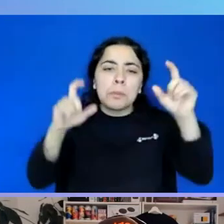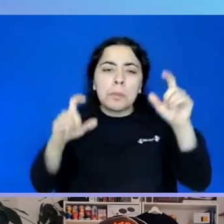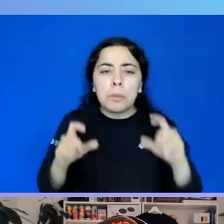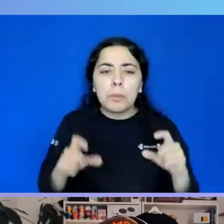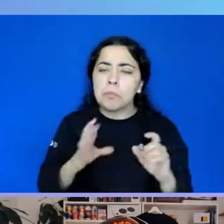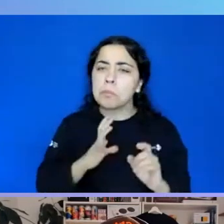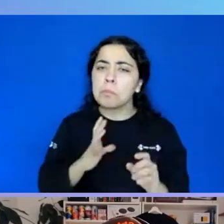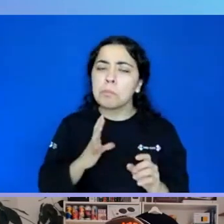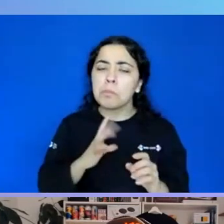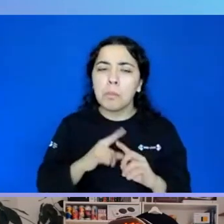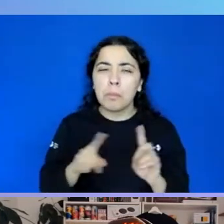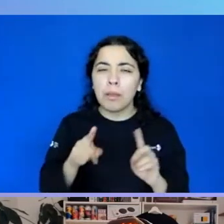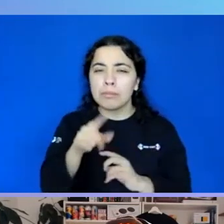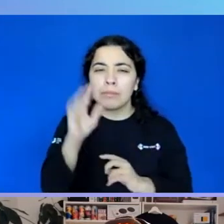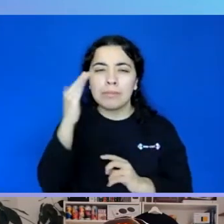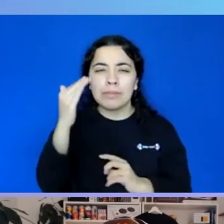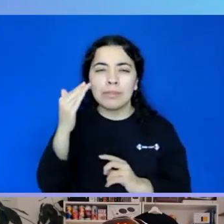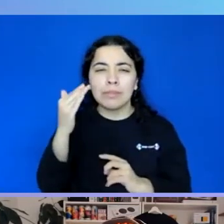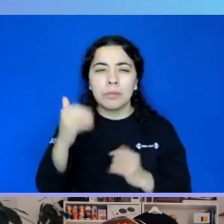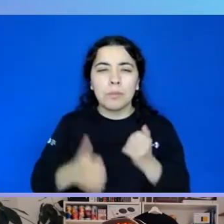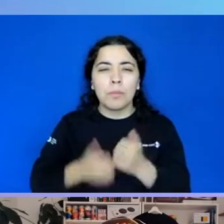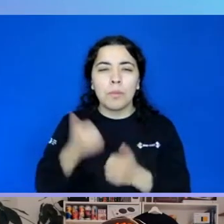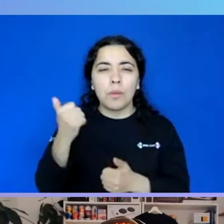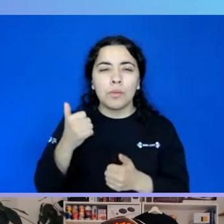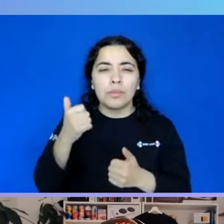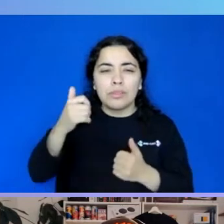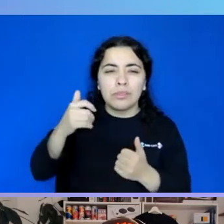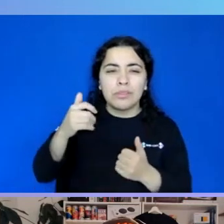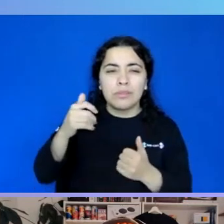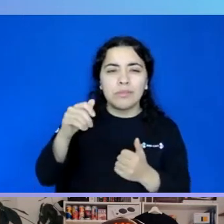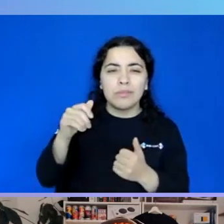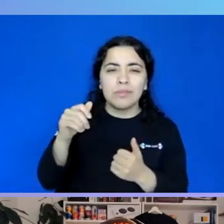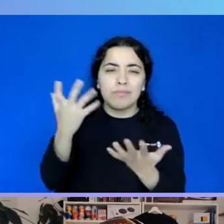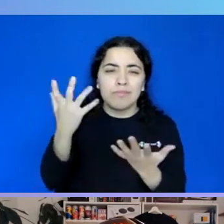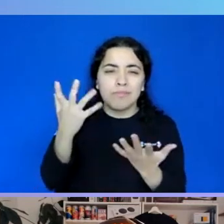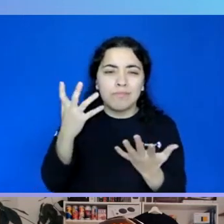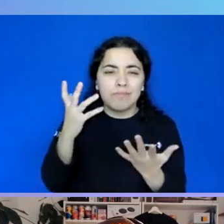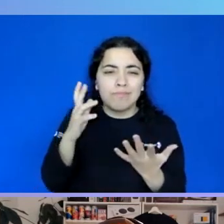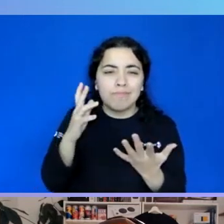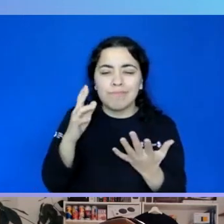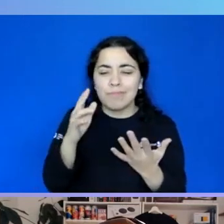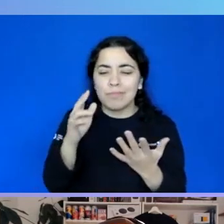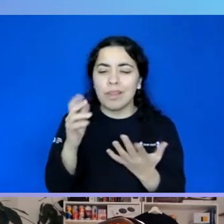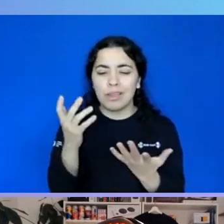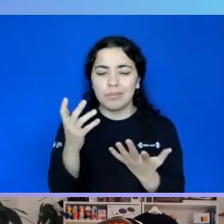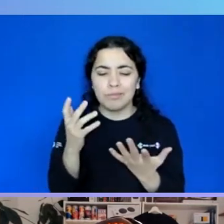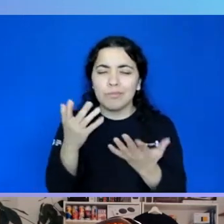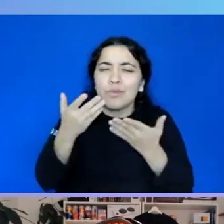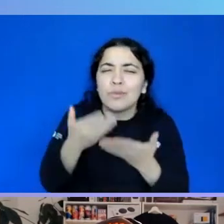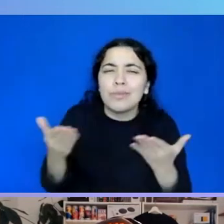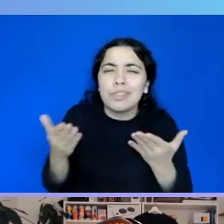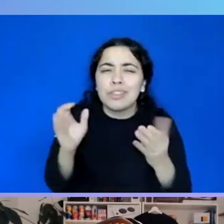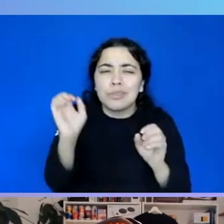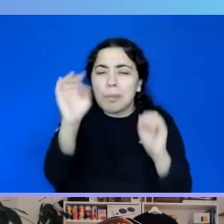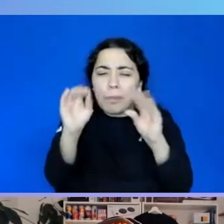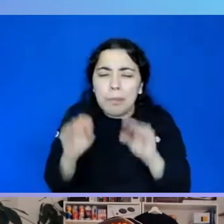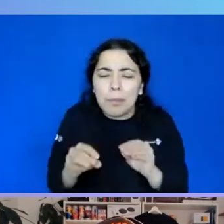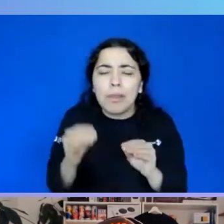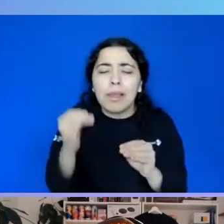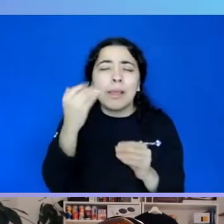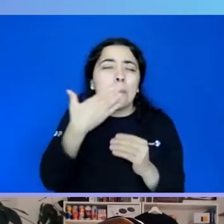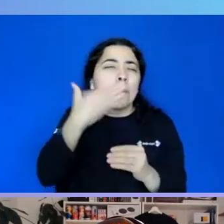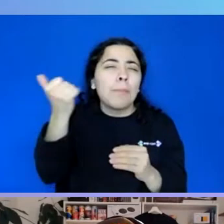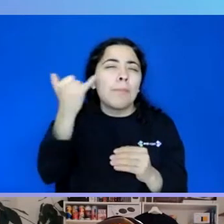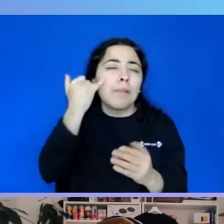it's mostly added visual goodies. So you can make most out of the email when you read it